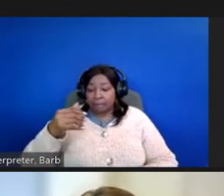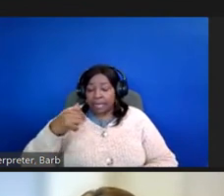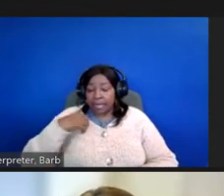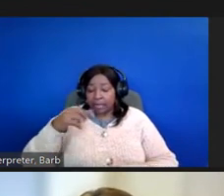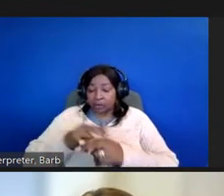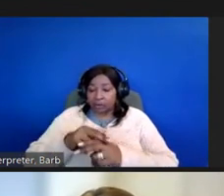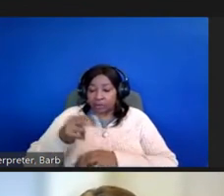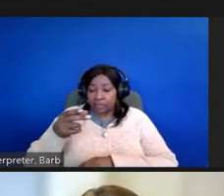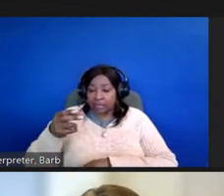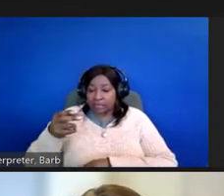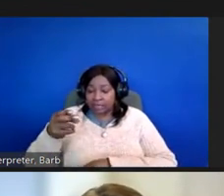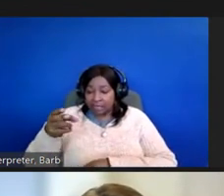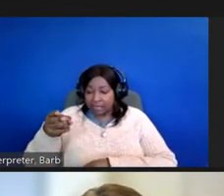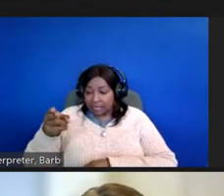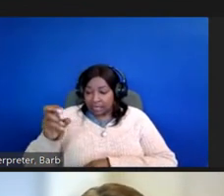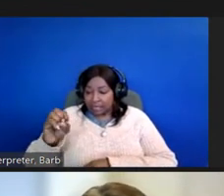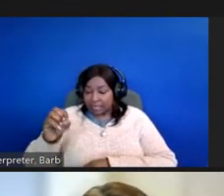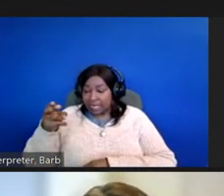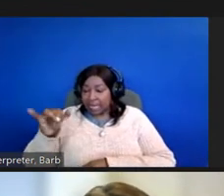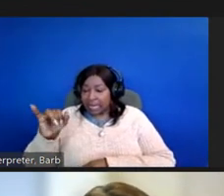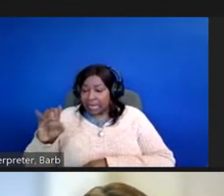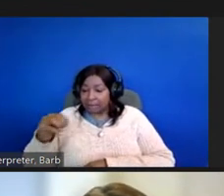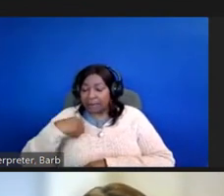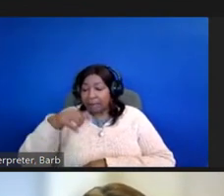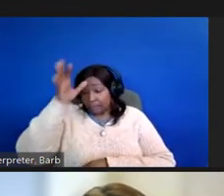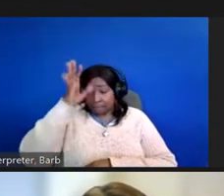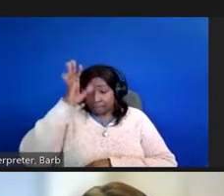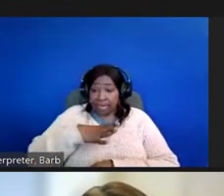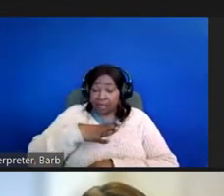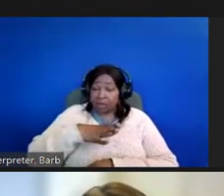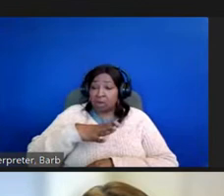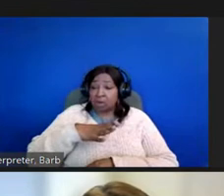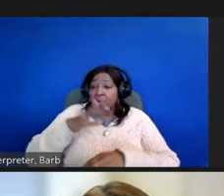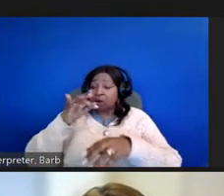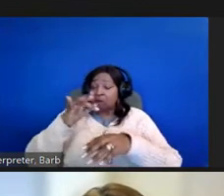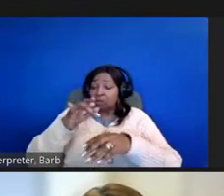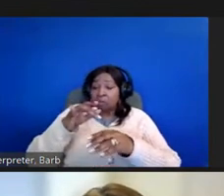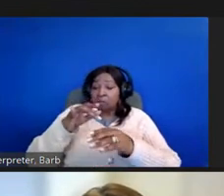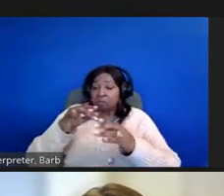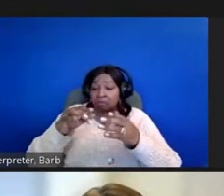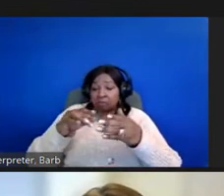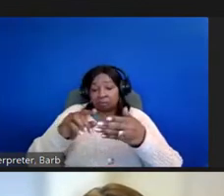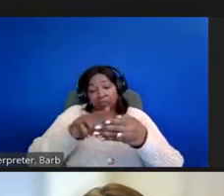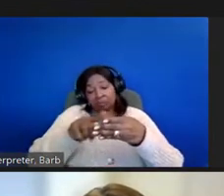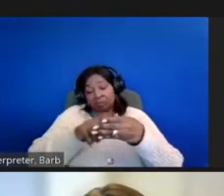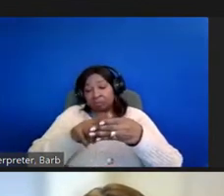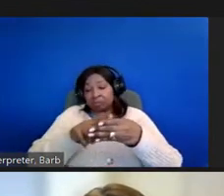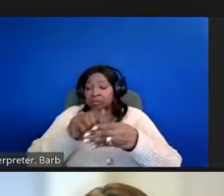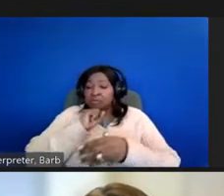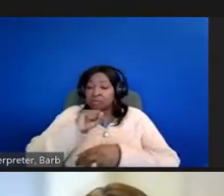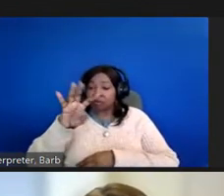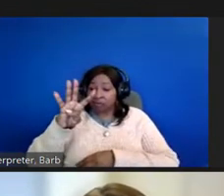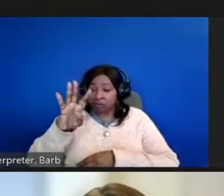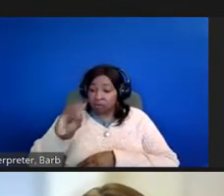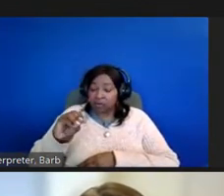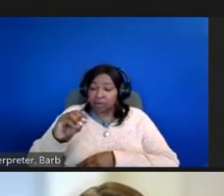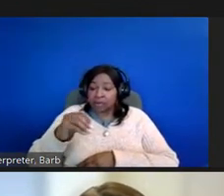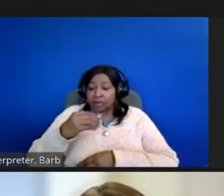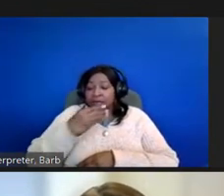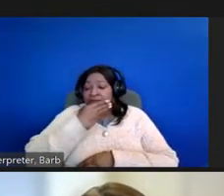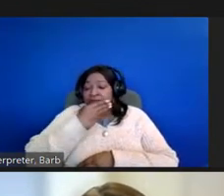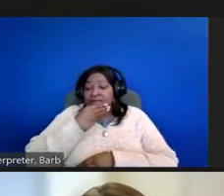a male, early 40s, slight beard, dark brown hair, what's left